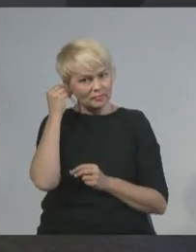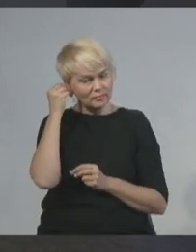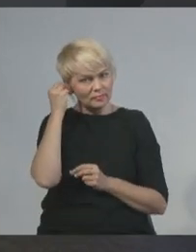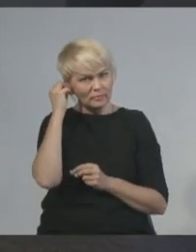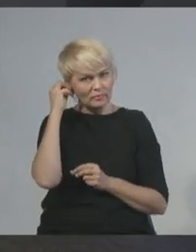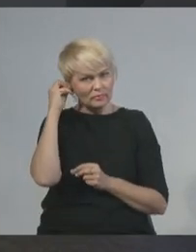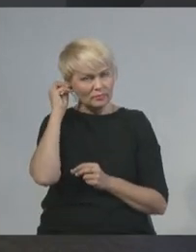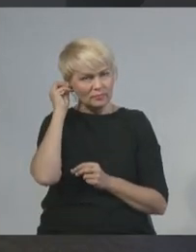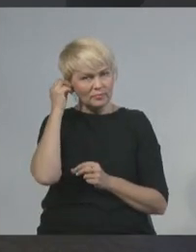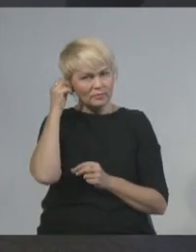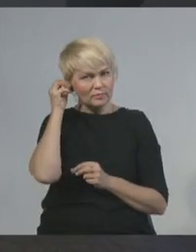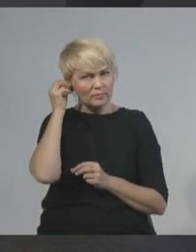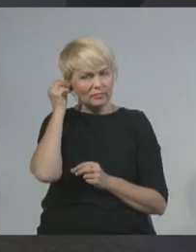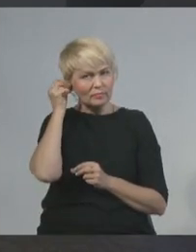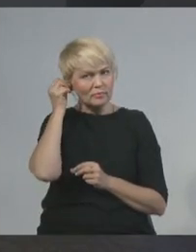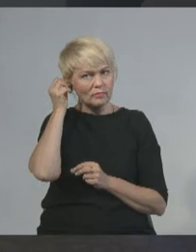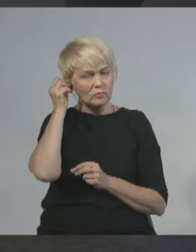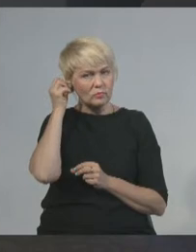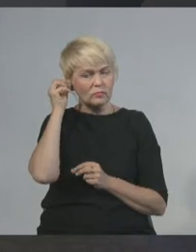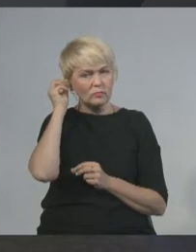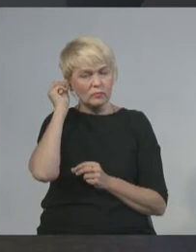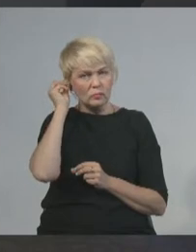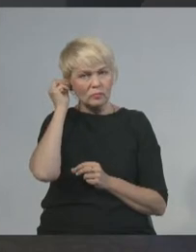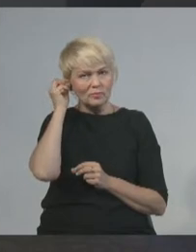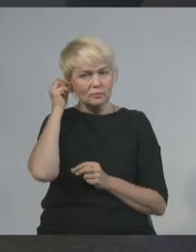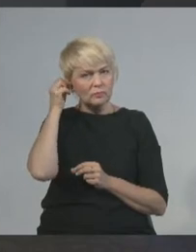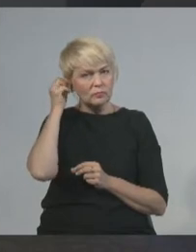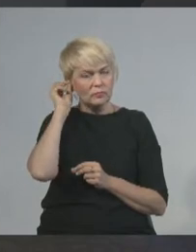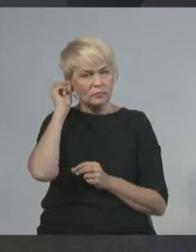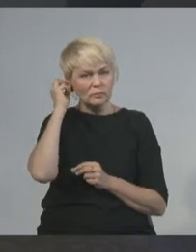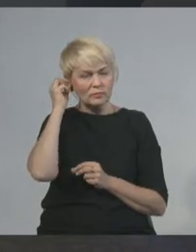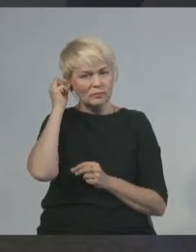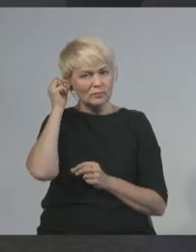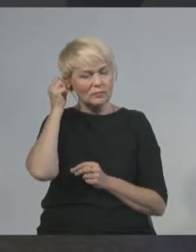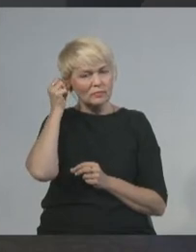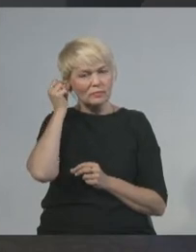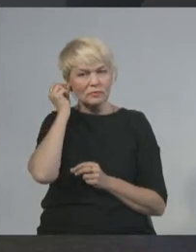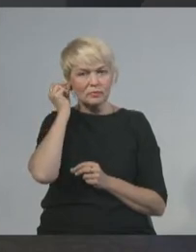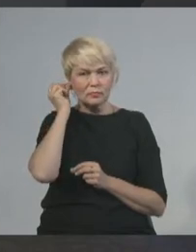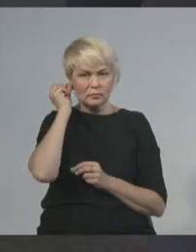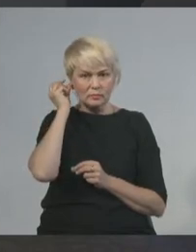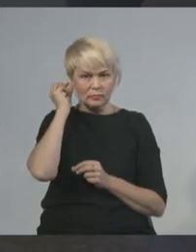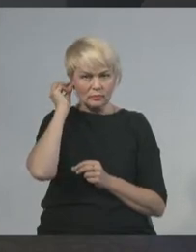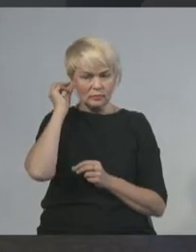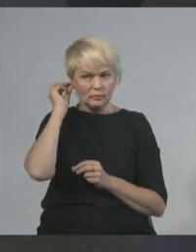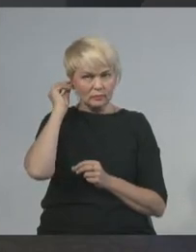problems of media managers and how can we tackle those problems